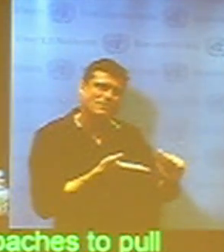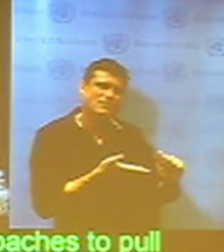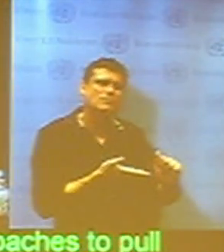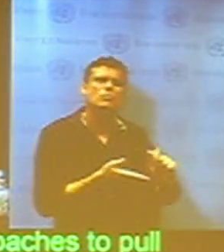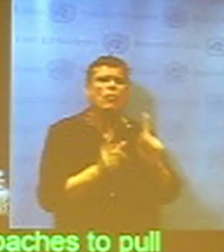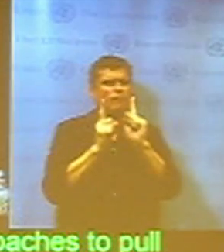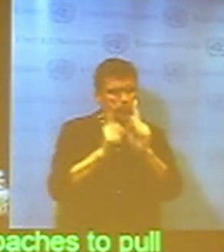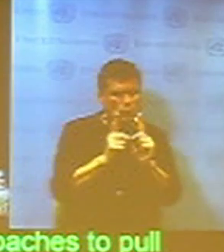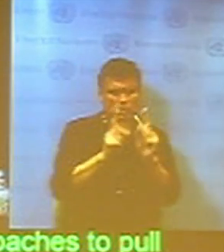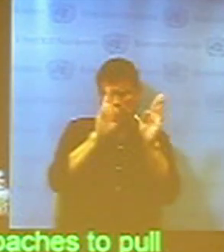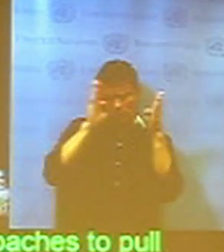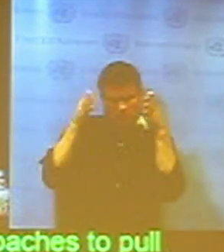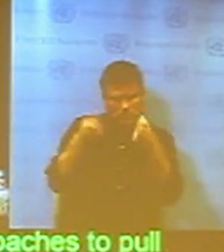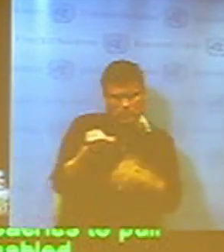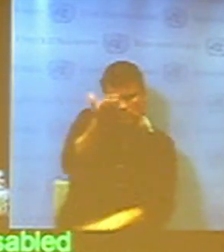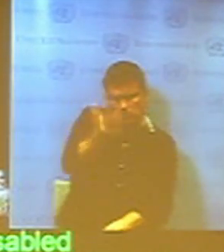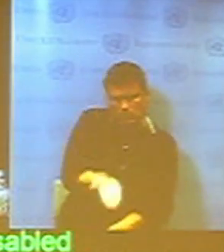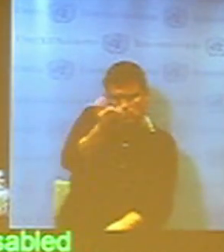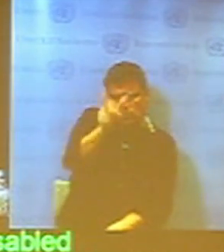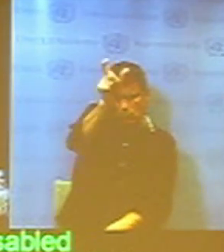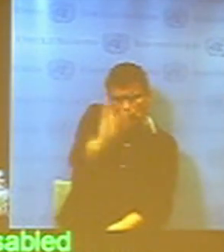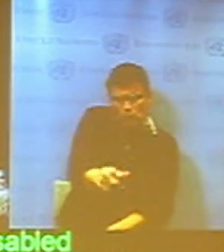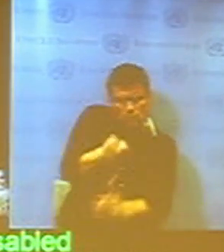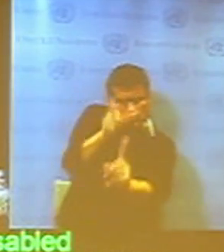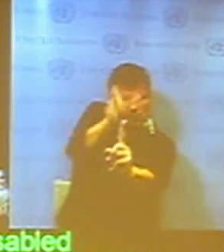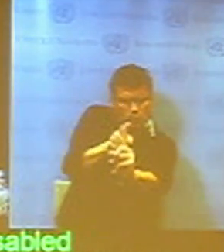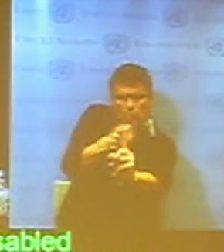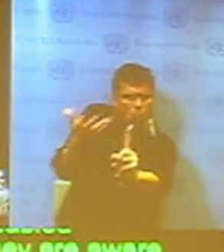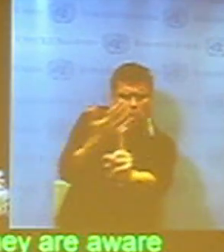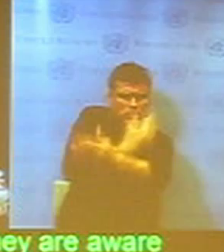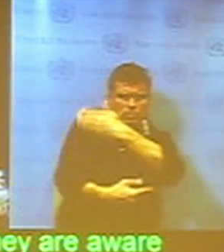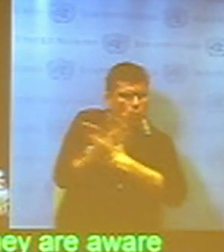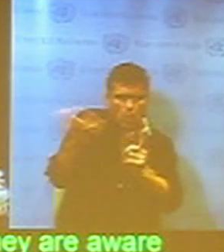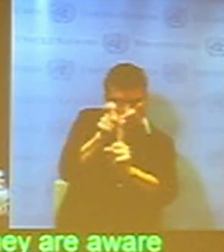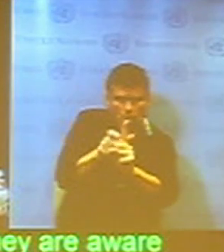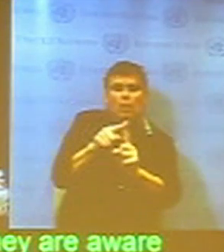prepared to deal with humanitarian crises. So